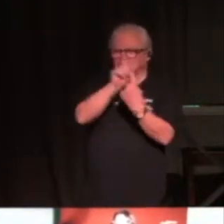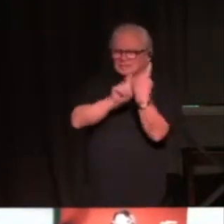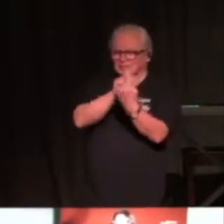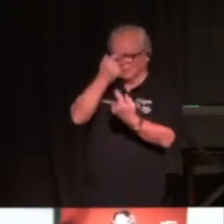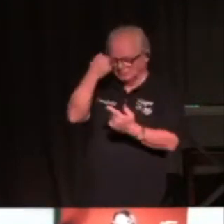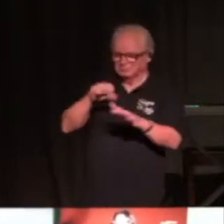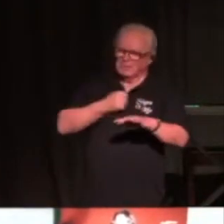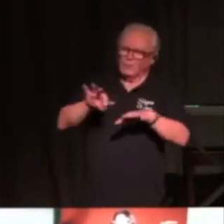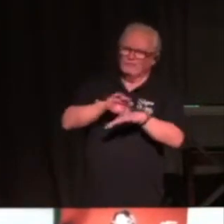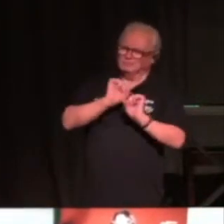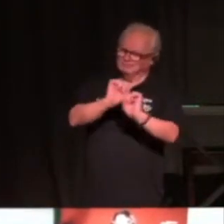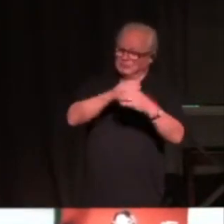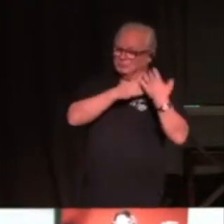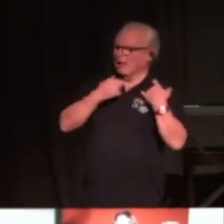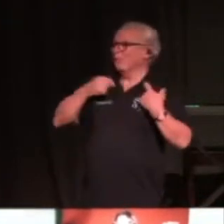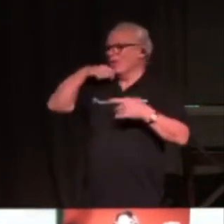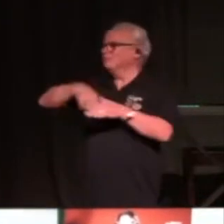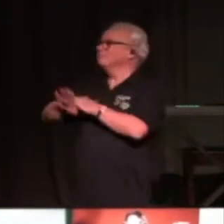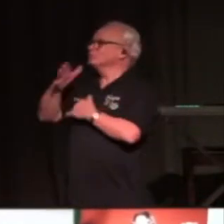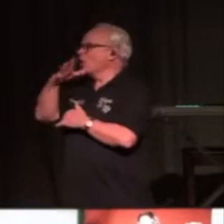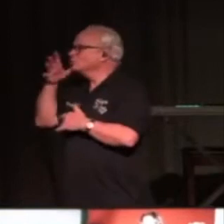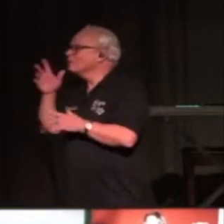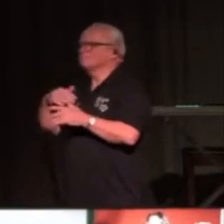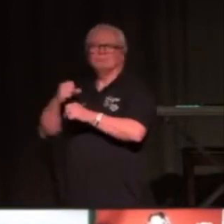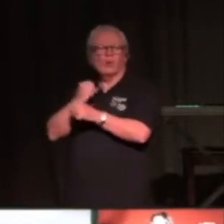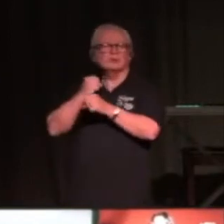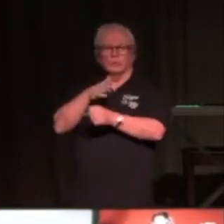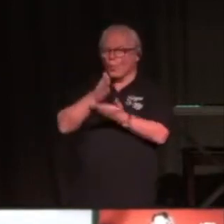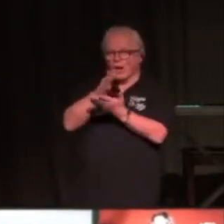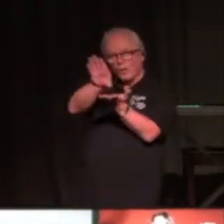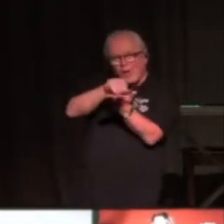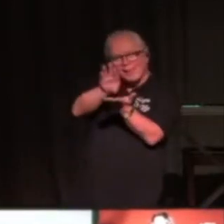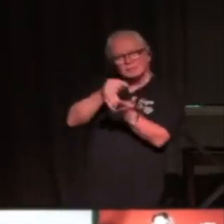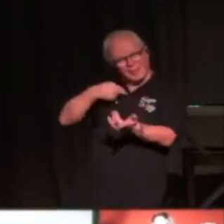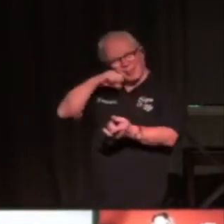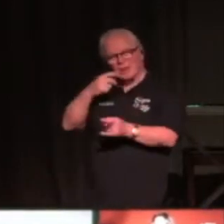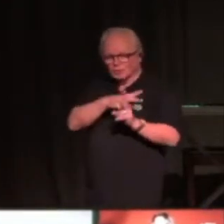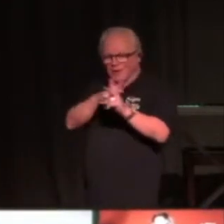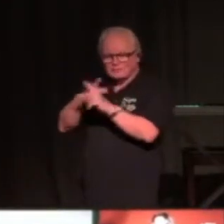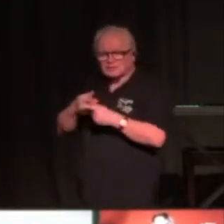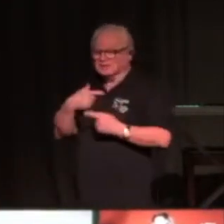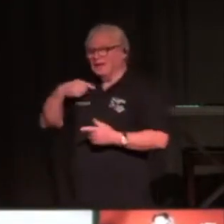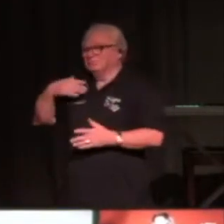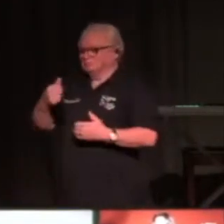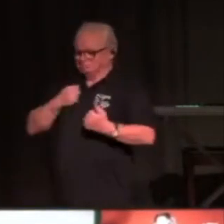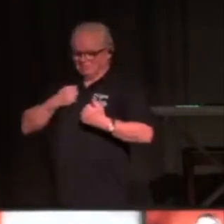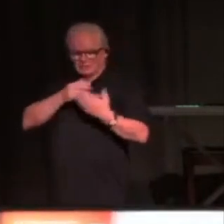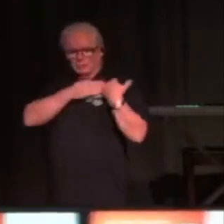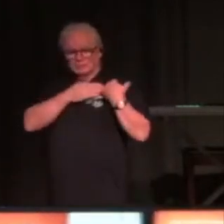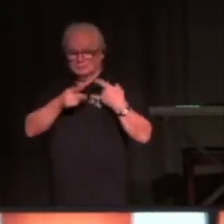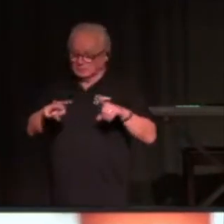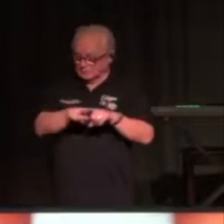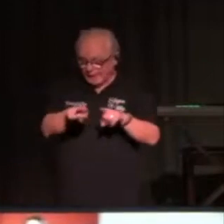just go on with getting things done around here and doing the garden and getting things and earning the wages and looking after everything and all that. That's what I'll do. Just like